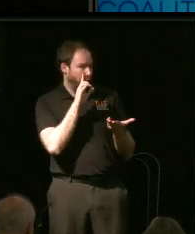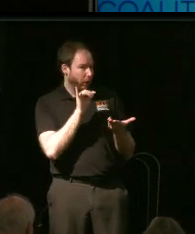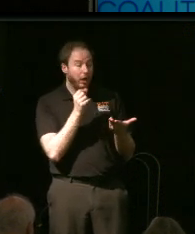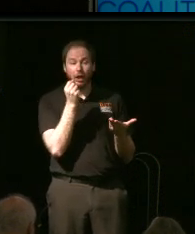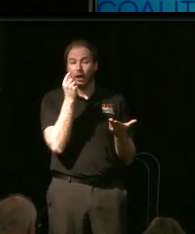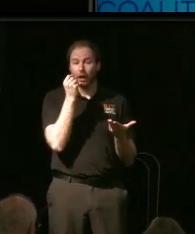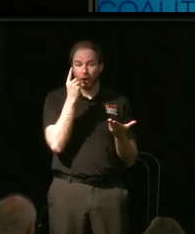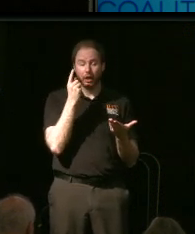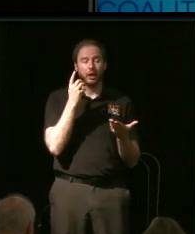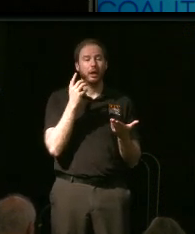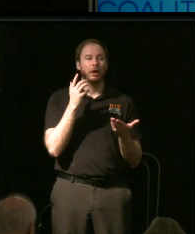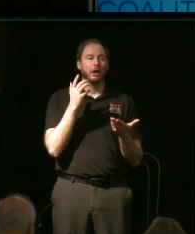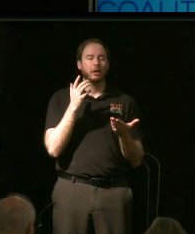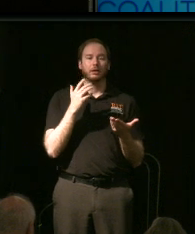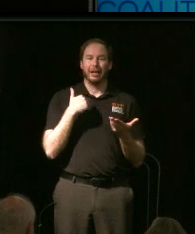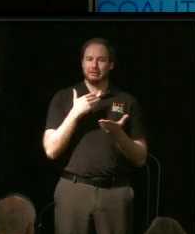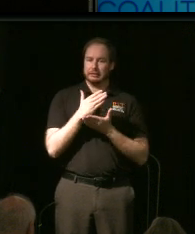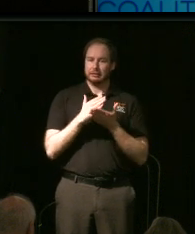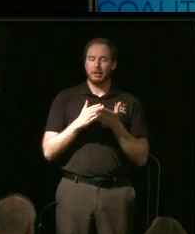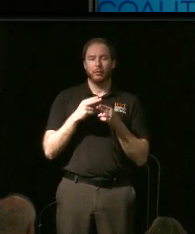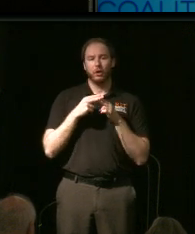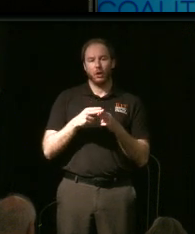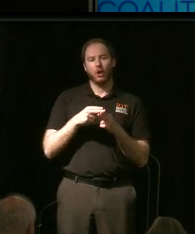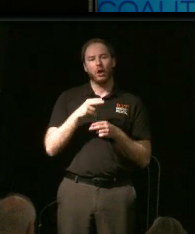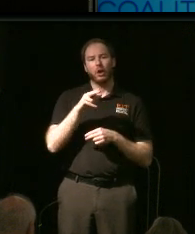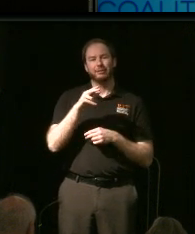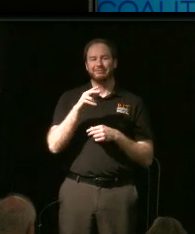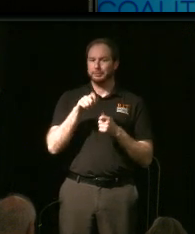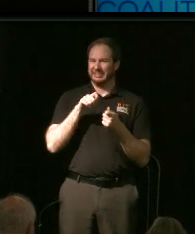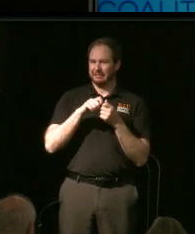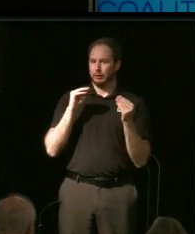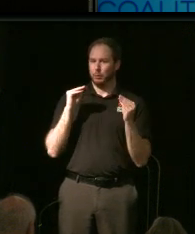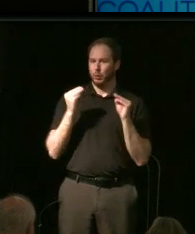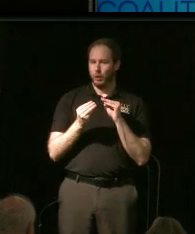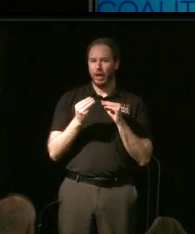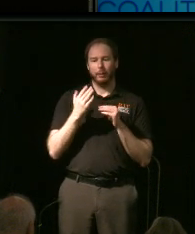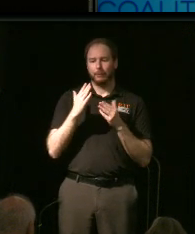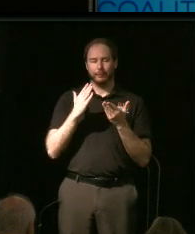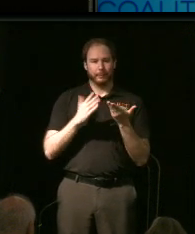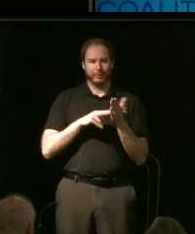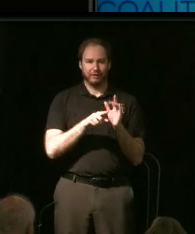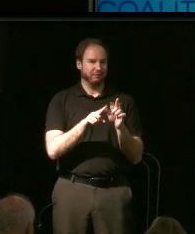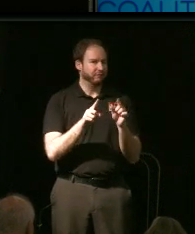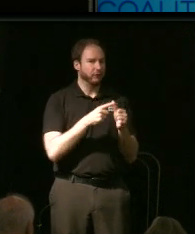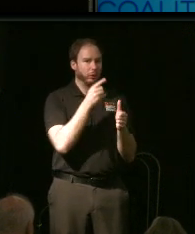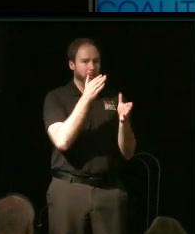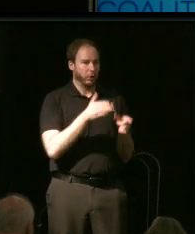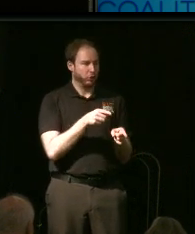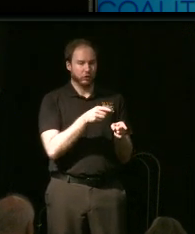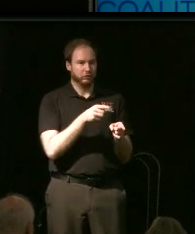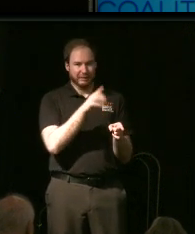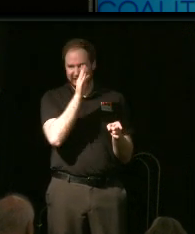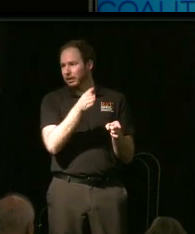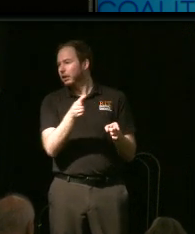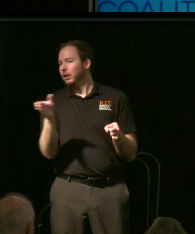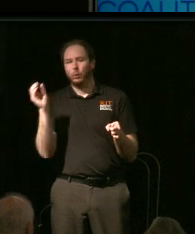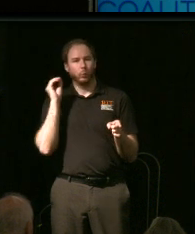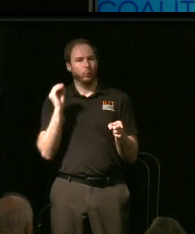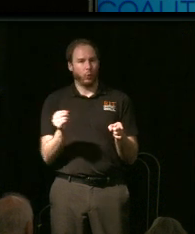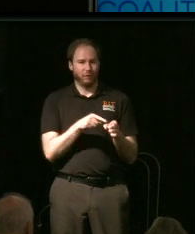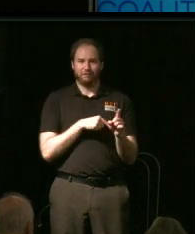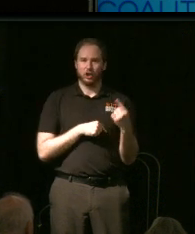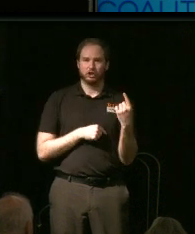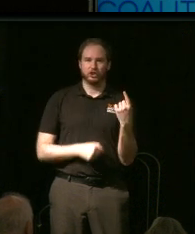lot of people have what are called de novo mutations. You're the first person to have it, and it's never been described before. And so it's